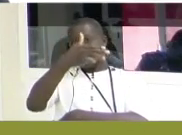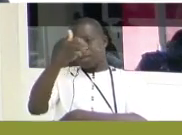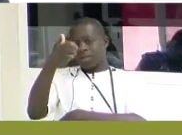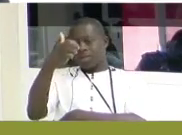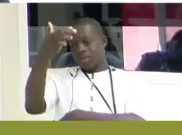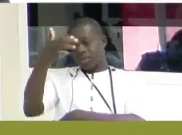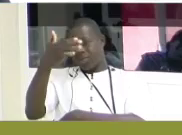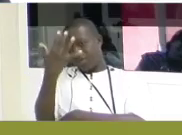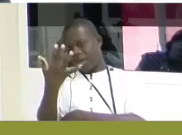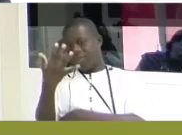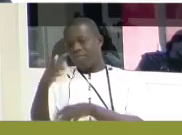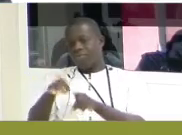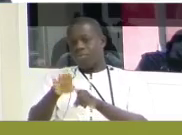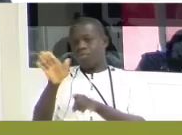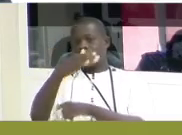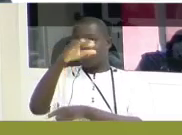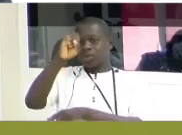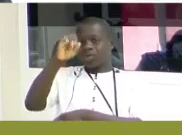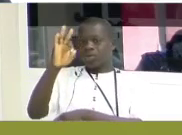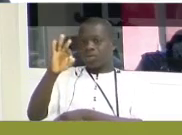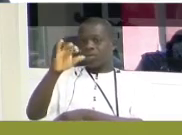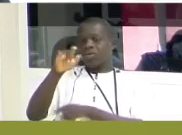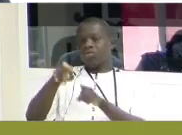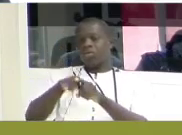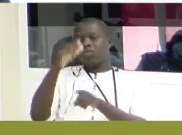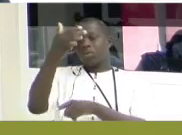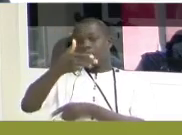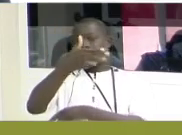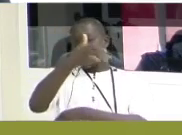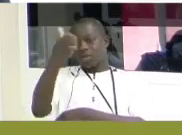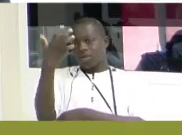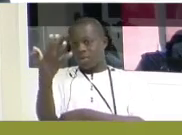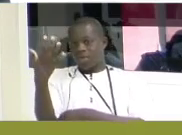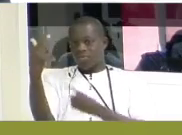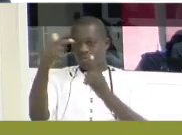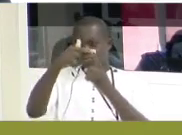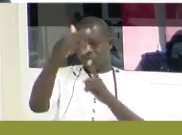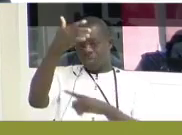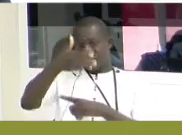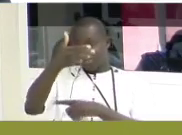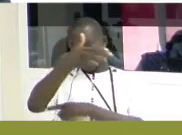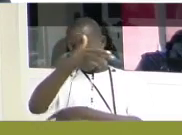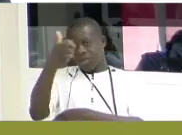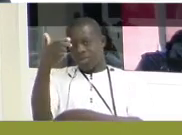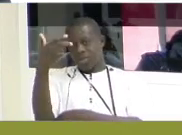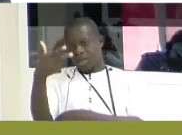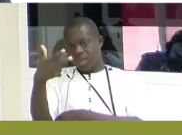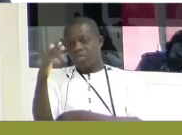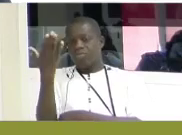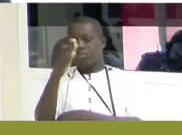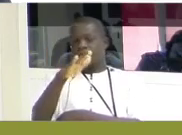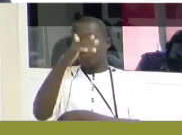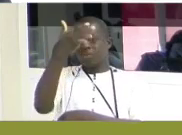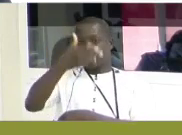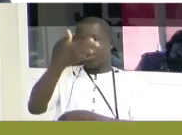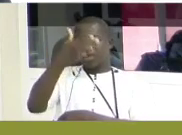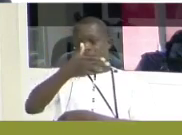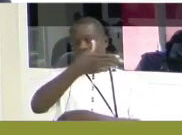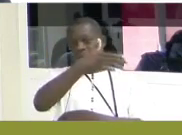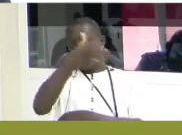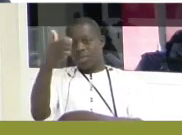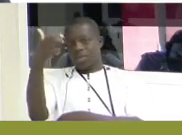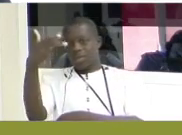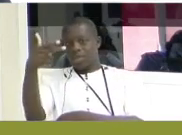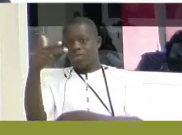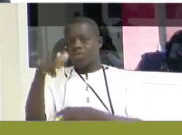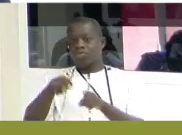St. Augustine's Junior from 1995 to 1998. And from 1998 to to